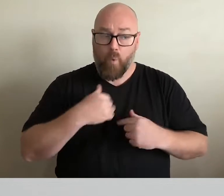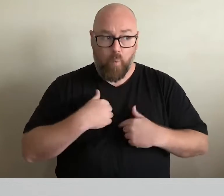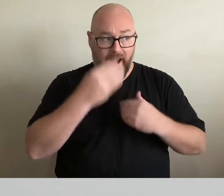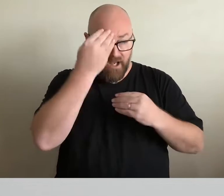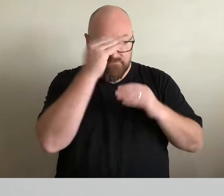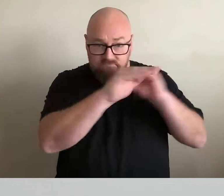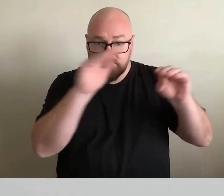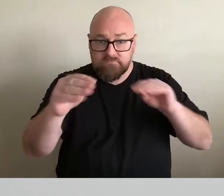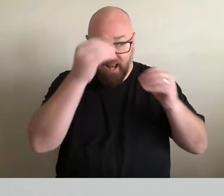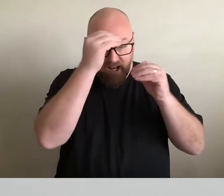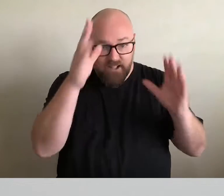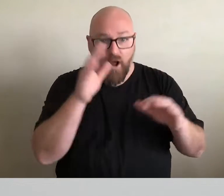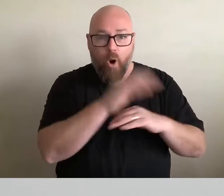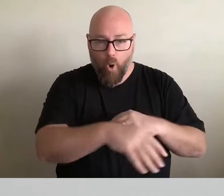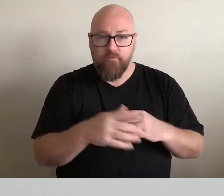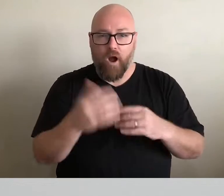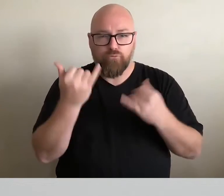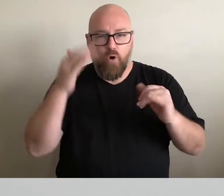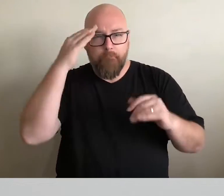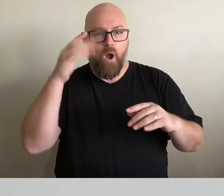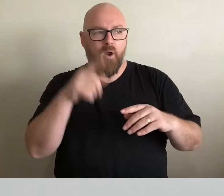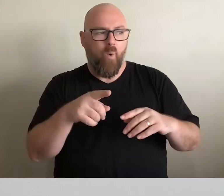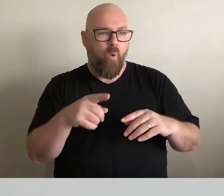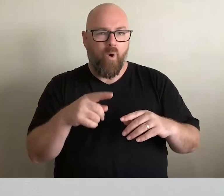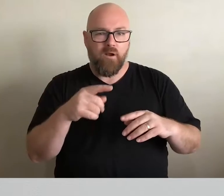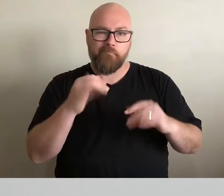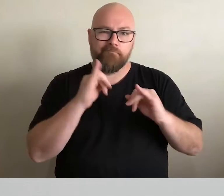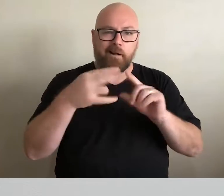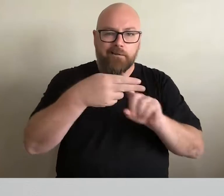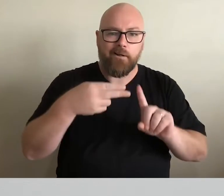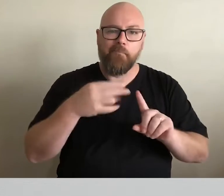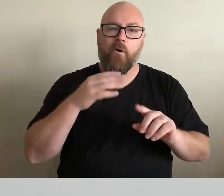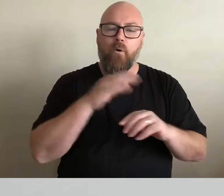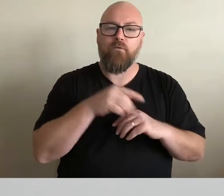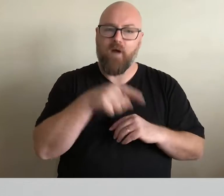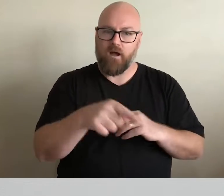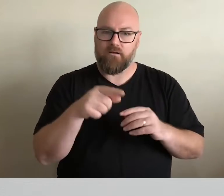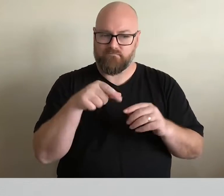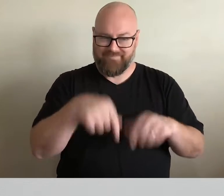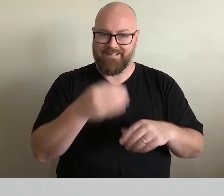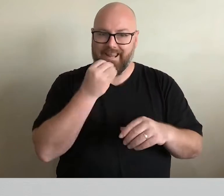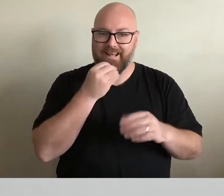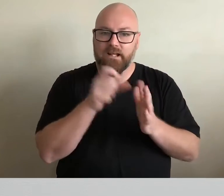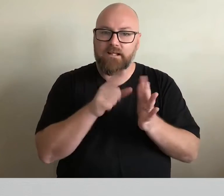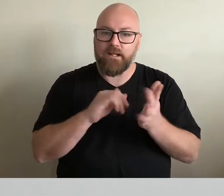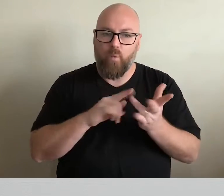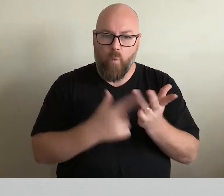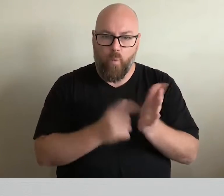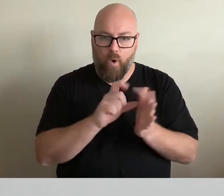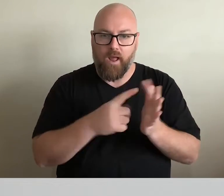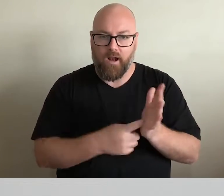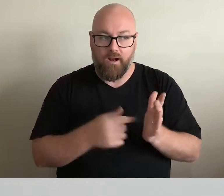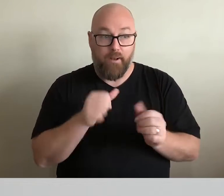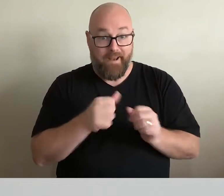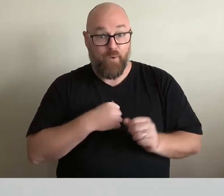of harmful misconceptions and stigmas about eating disorders so that we can recognise if we or someone close to us may be